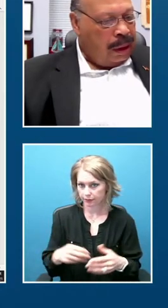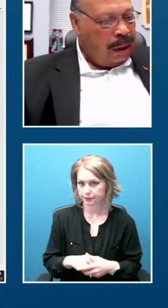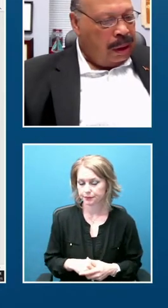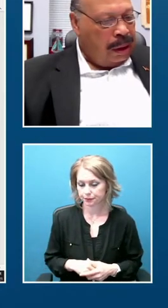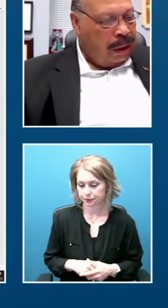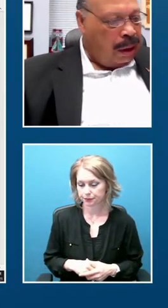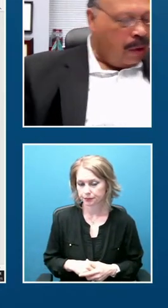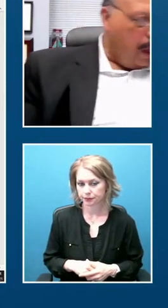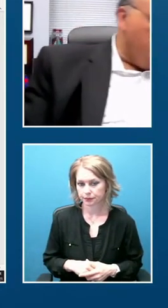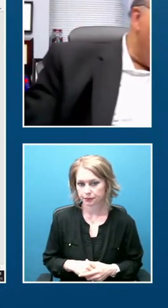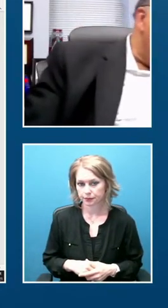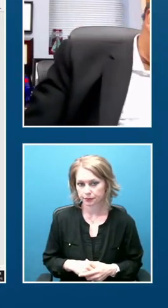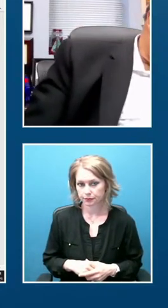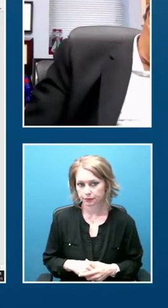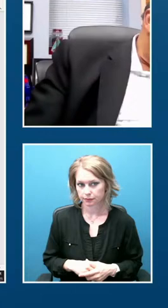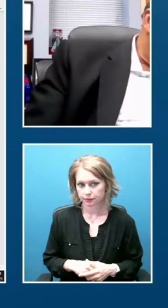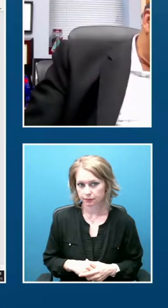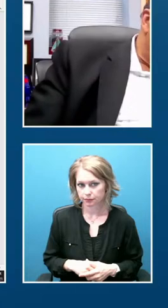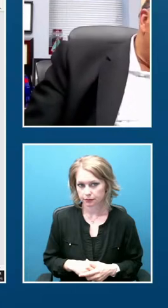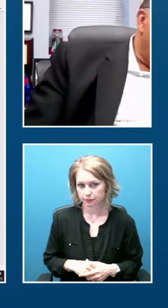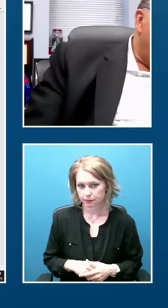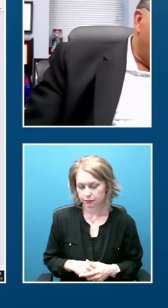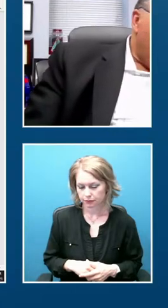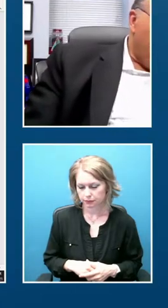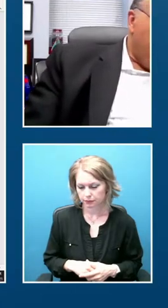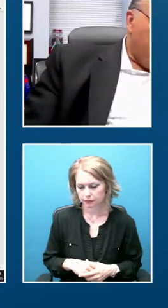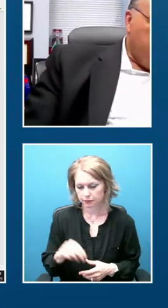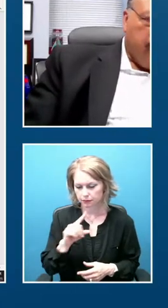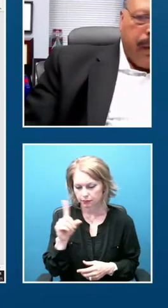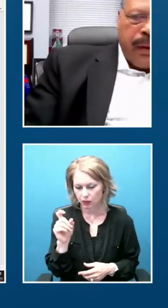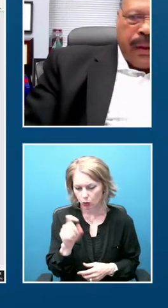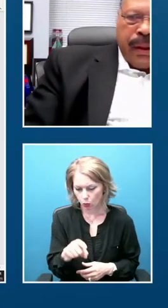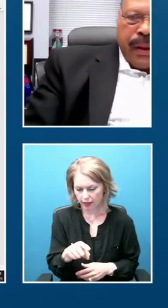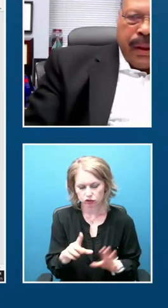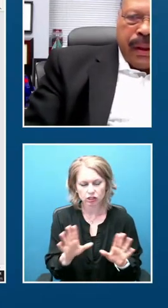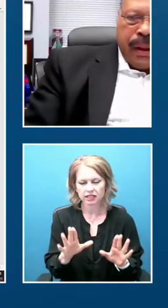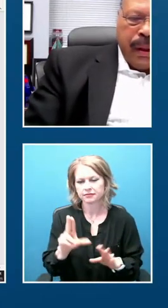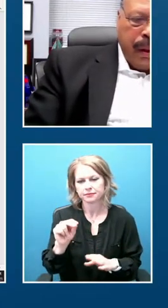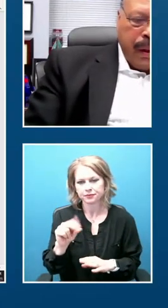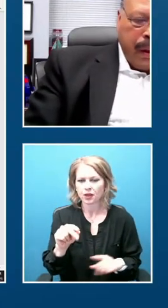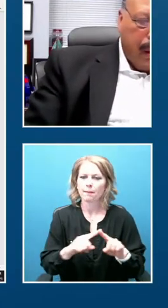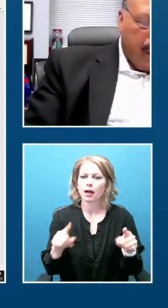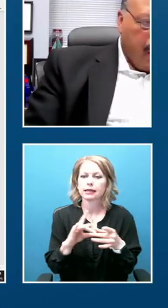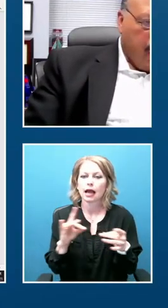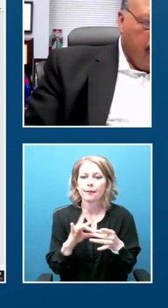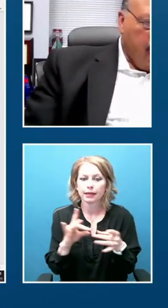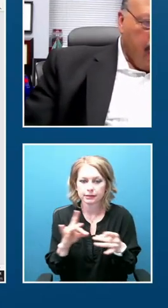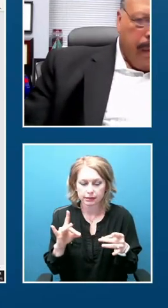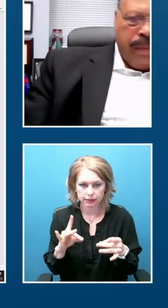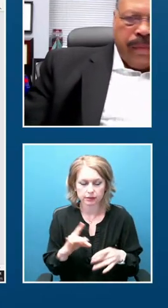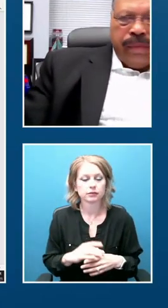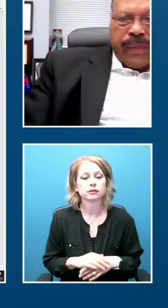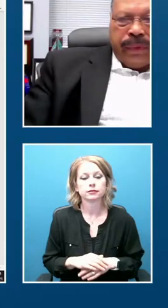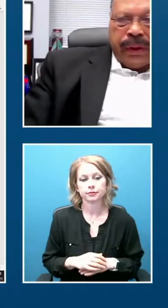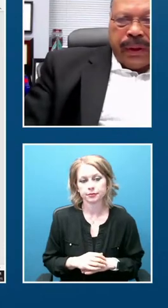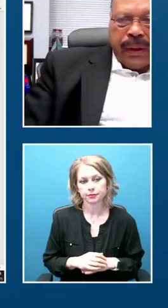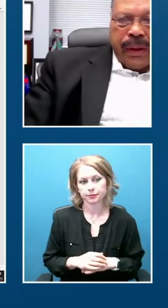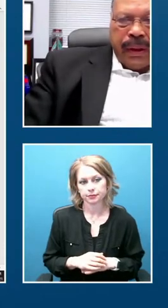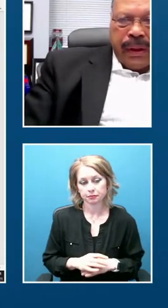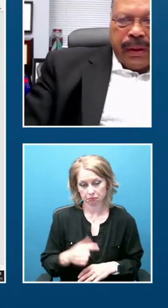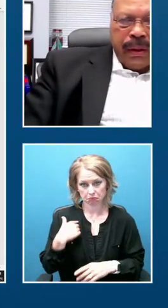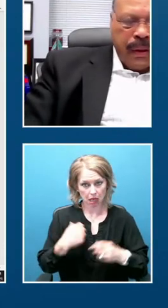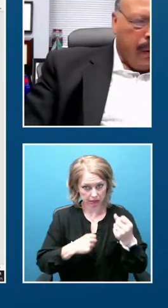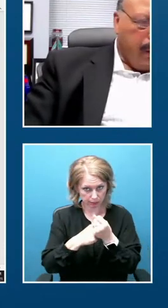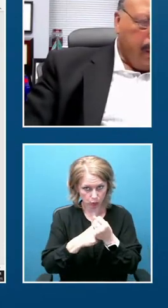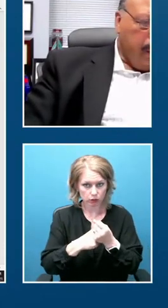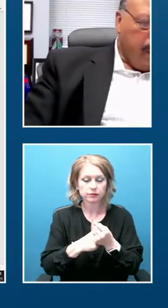floor. I actually do not have a question. I do have a comment. And my comment is that I support the